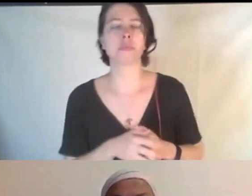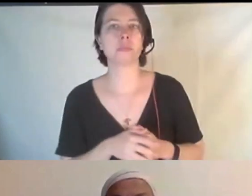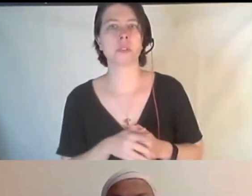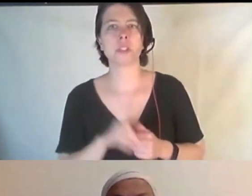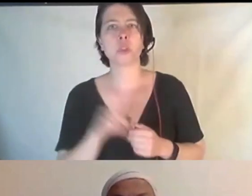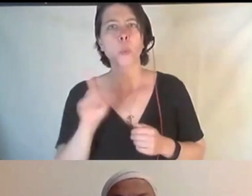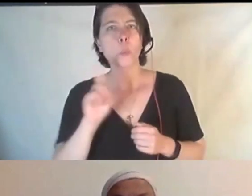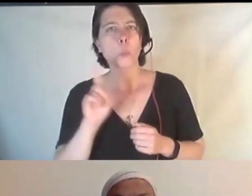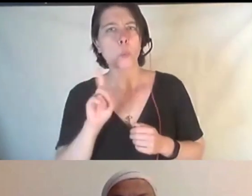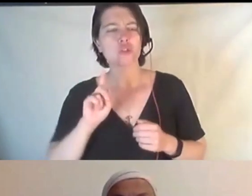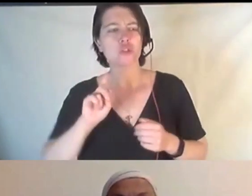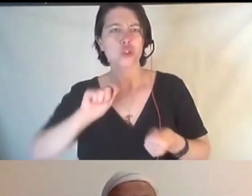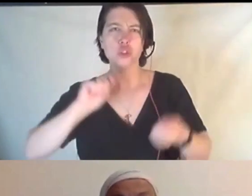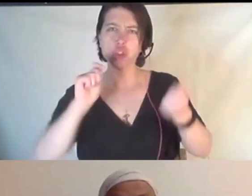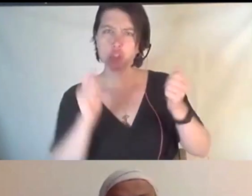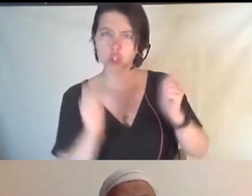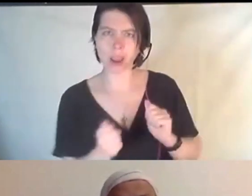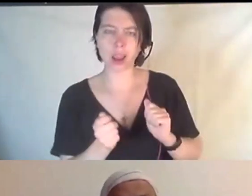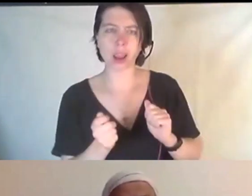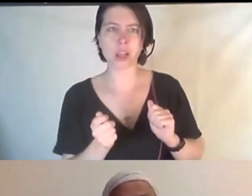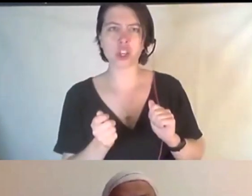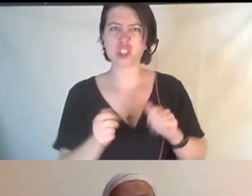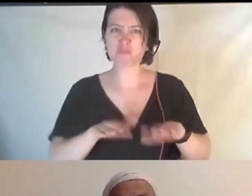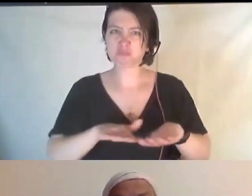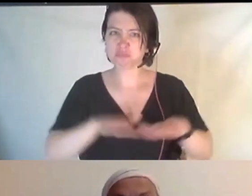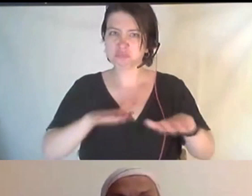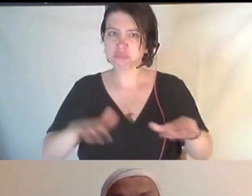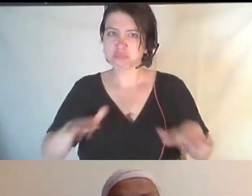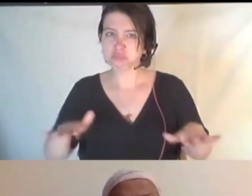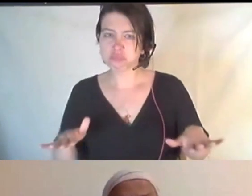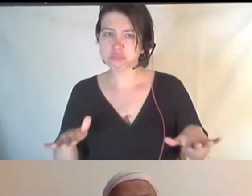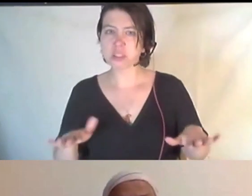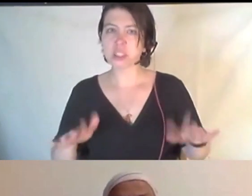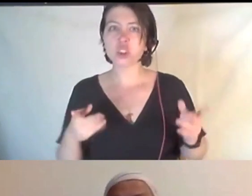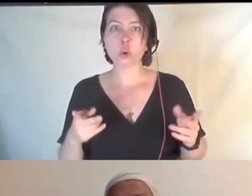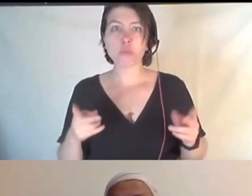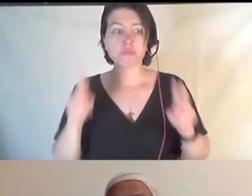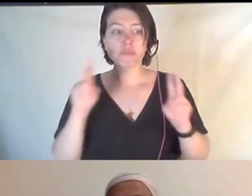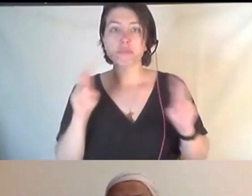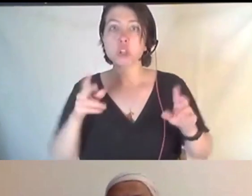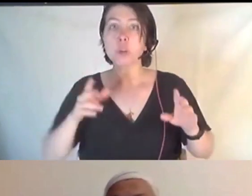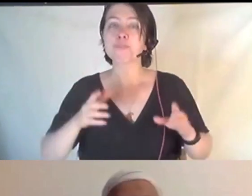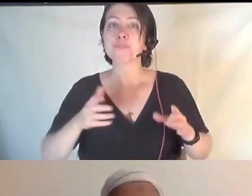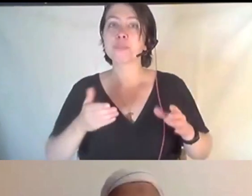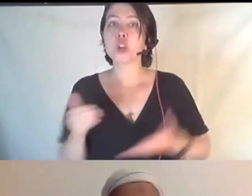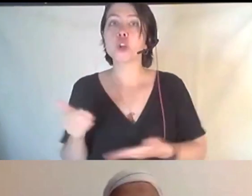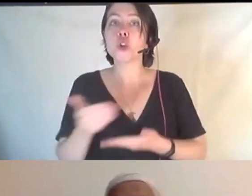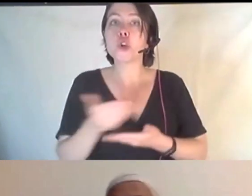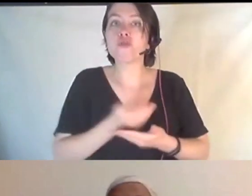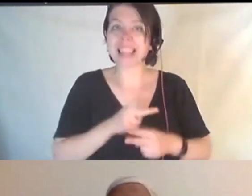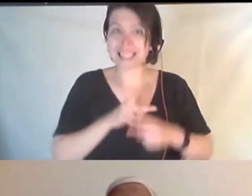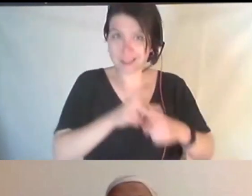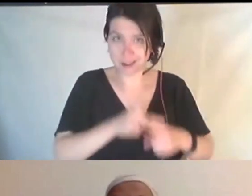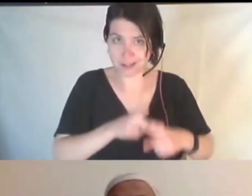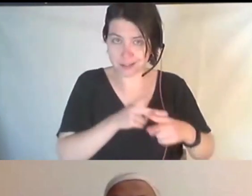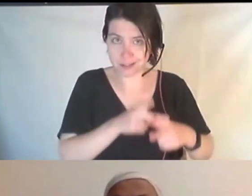is on the ground. It shifted the kind of curators and sort of artists, and